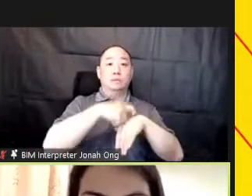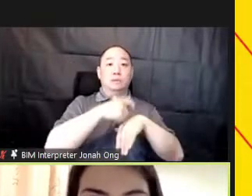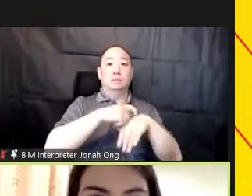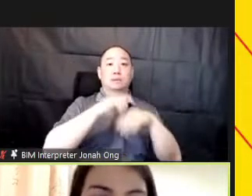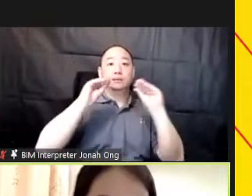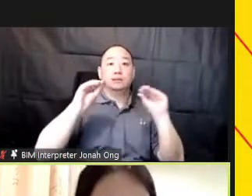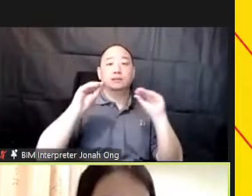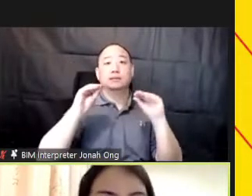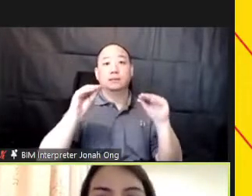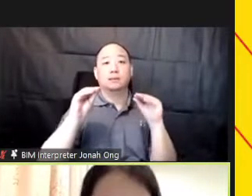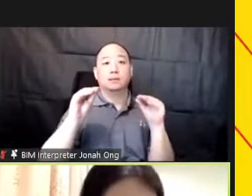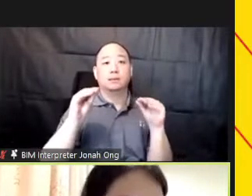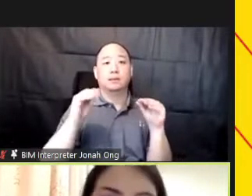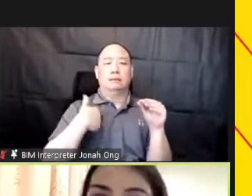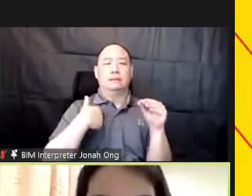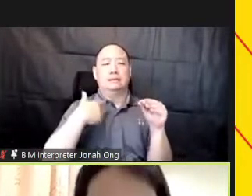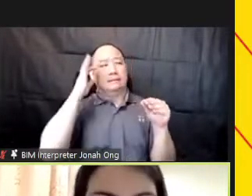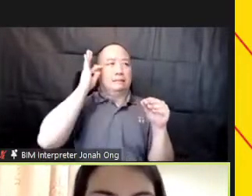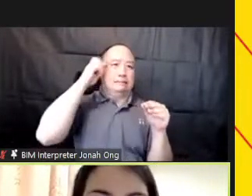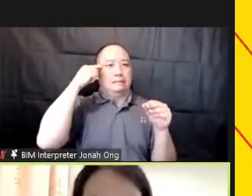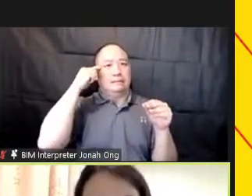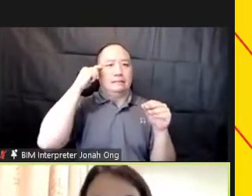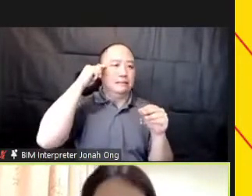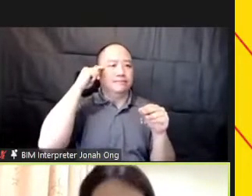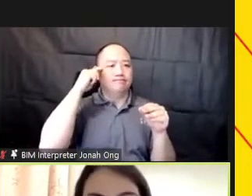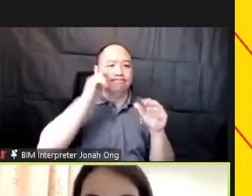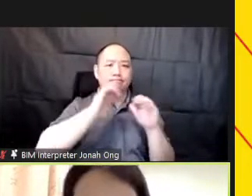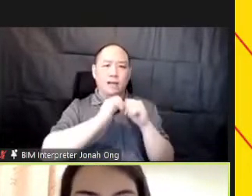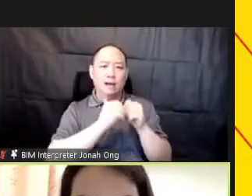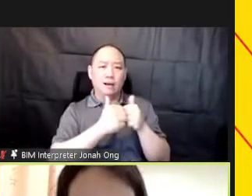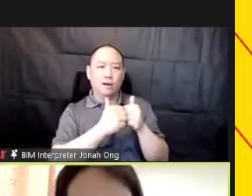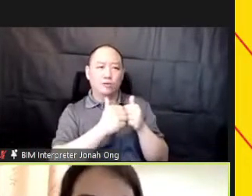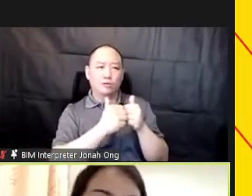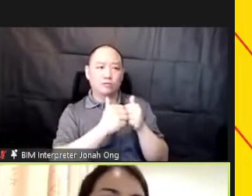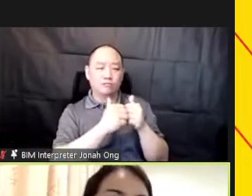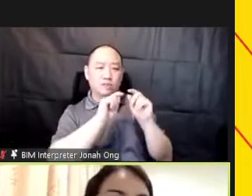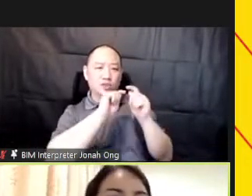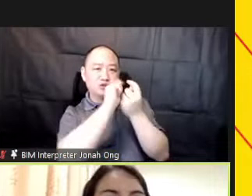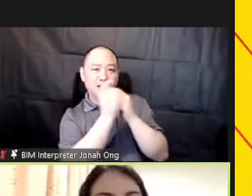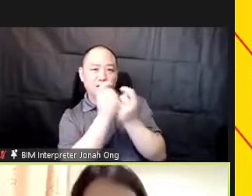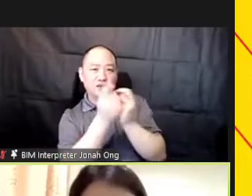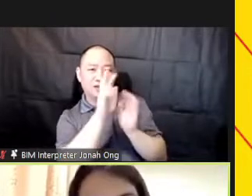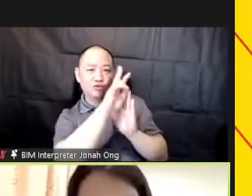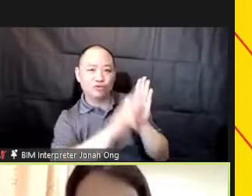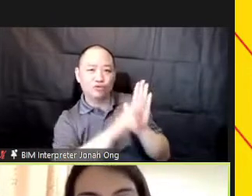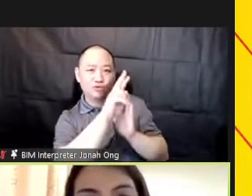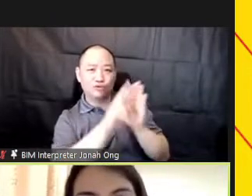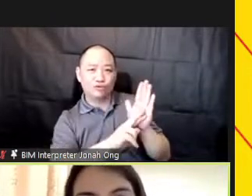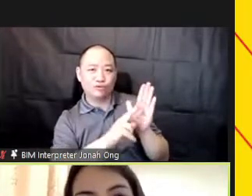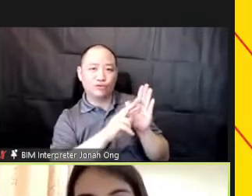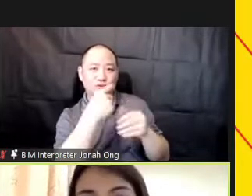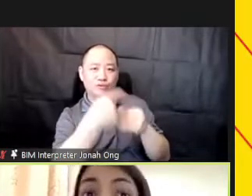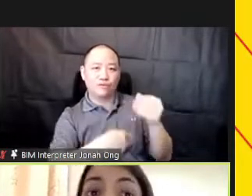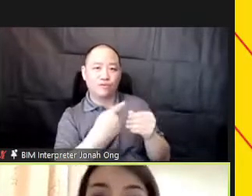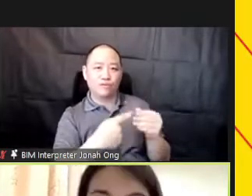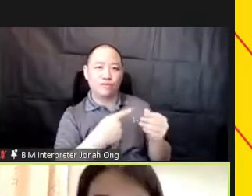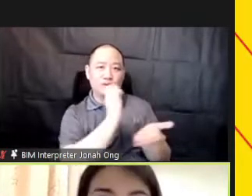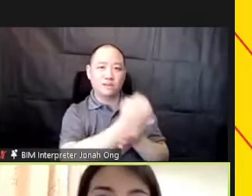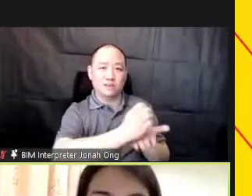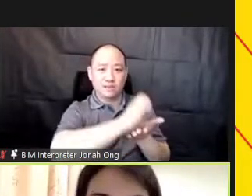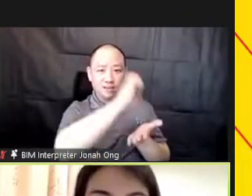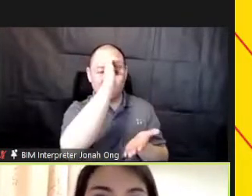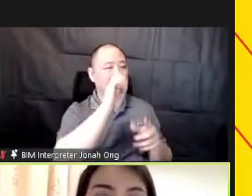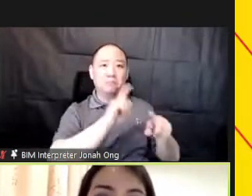very frustrated and I told myself, okay, if I can change the policy, I'm going to change it immediately, right? But when I was there, I realized that it wasn't